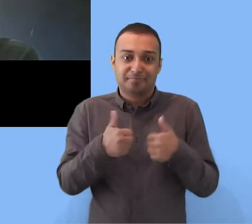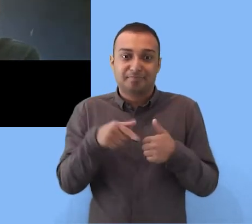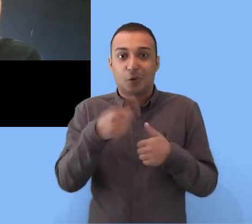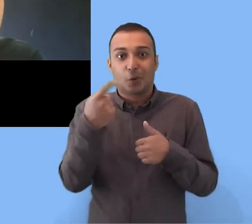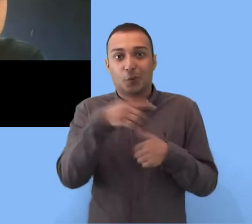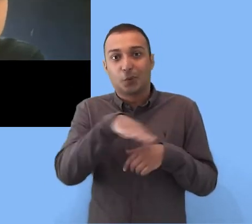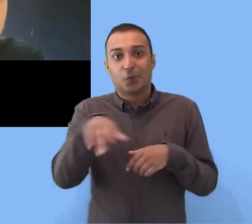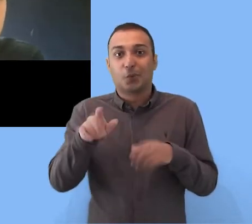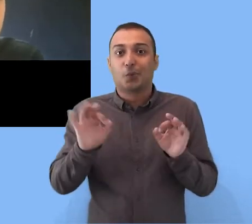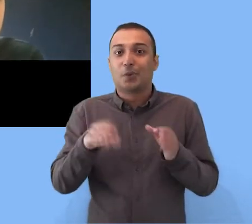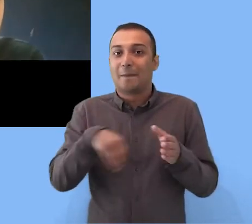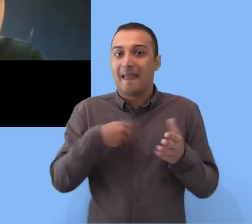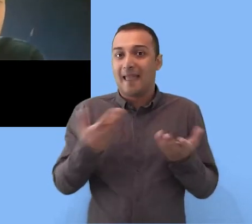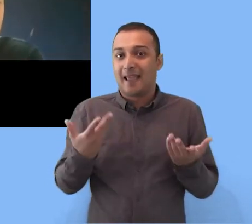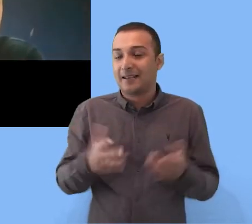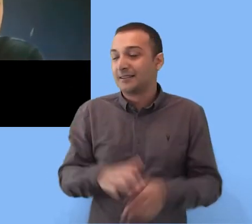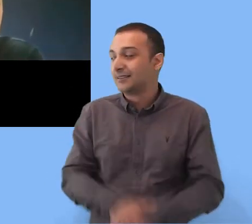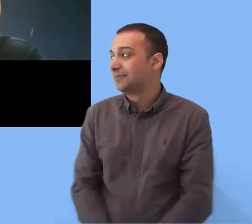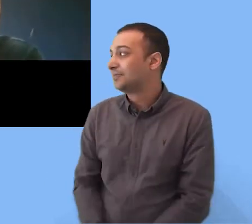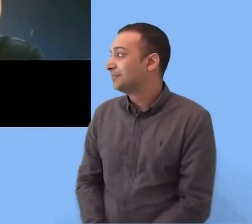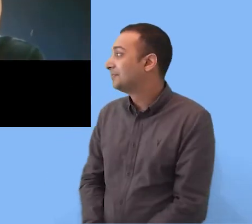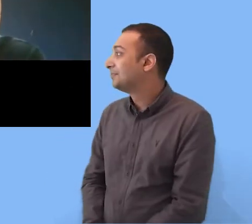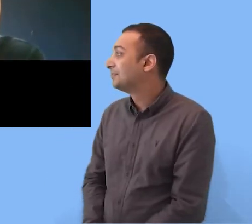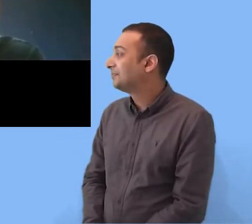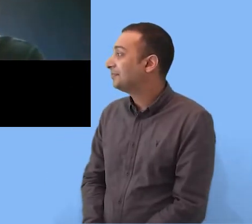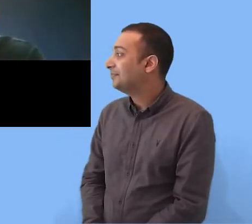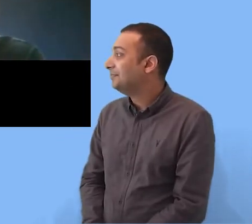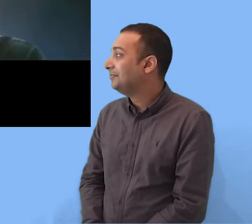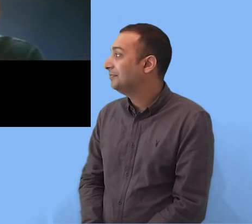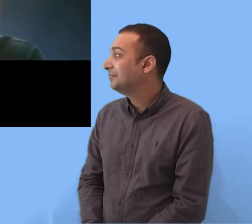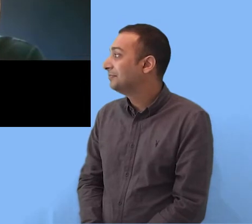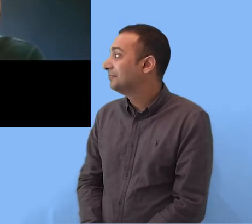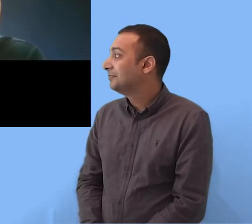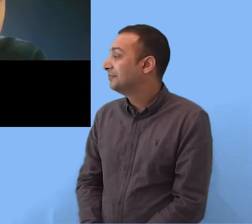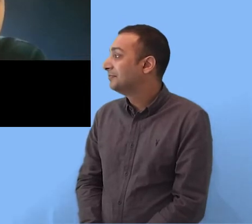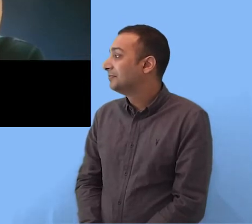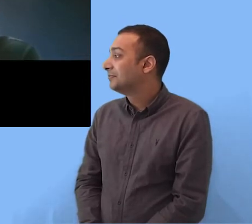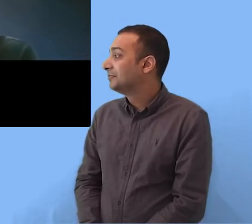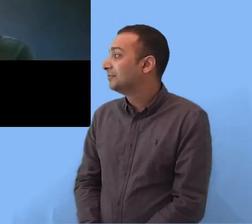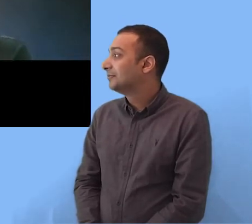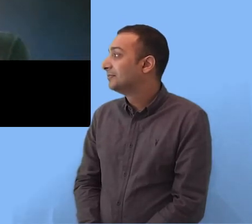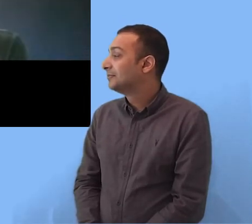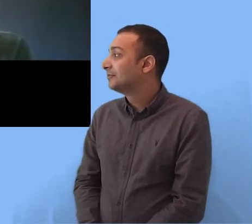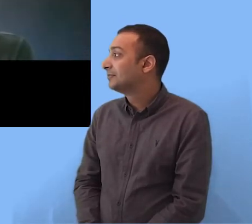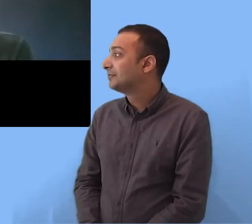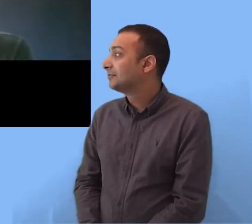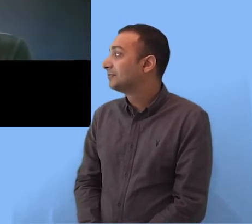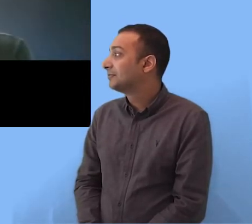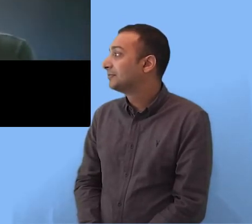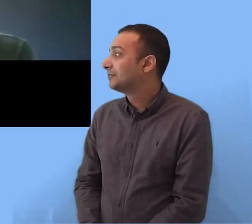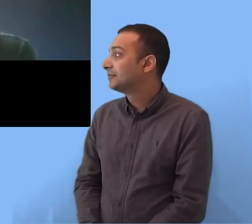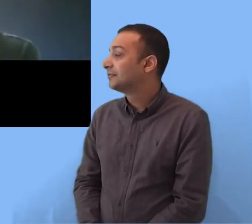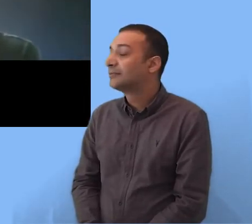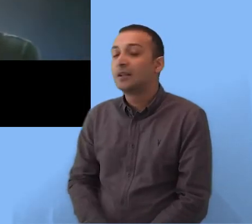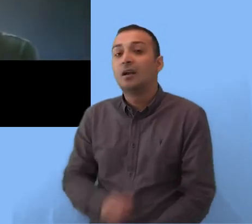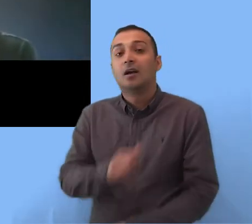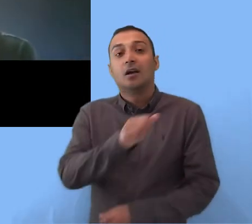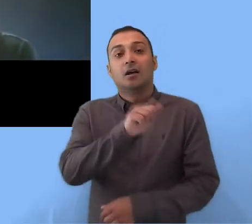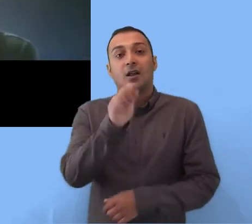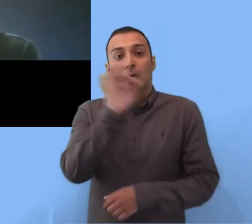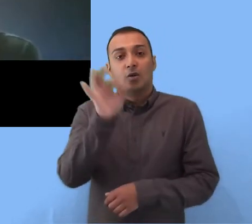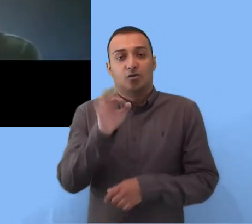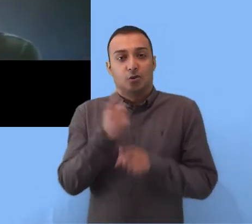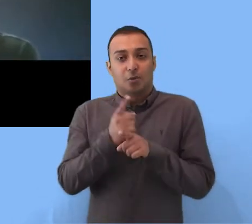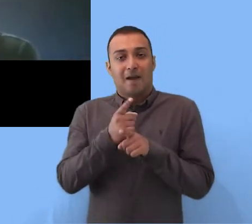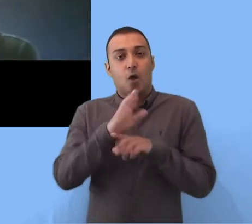So the next question, what have I got here, was I was around children with additional support needs,